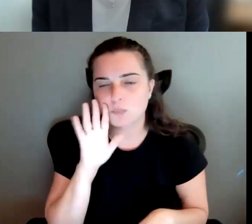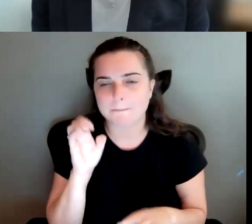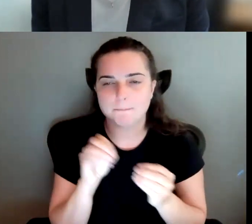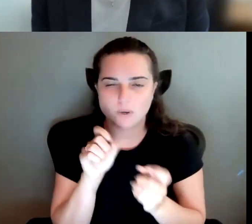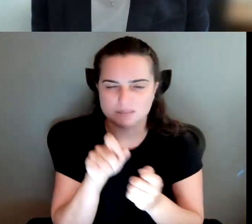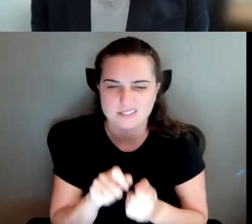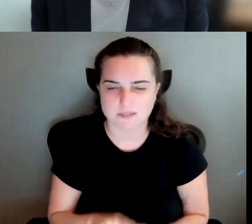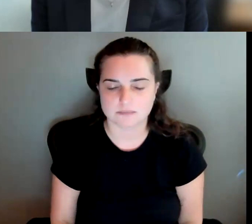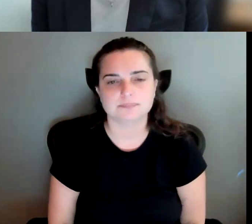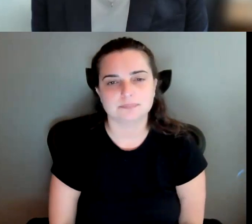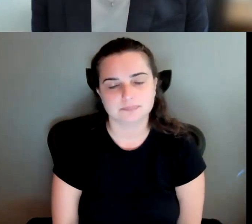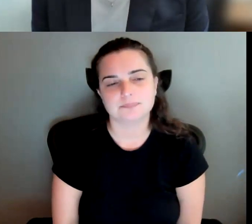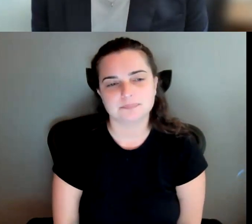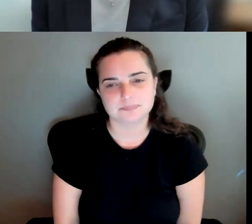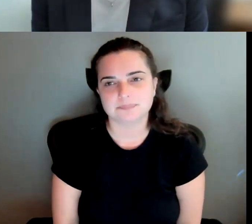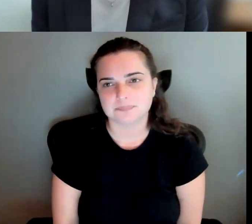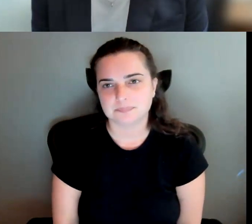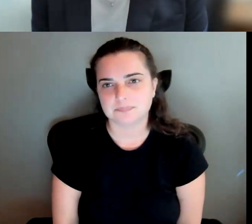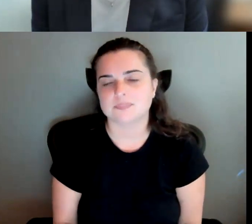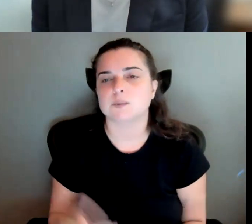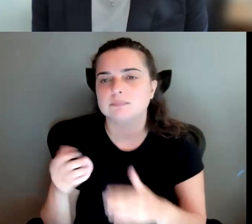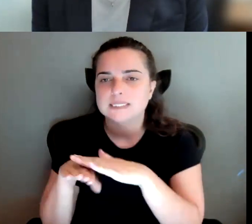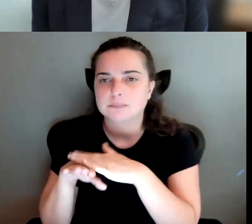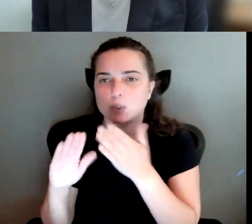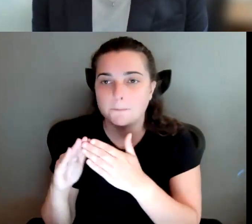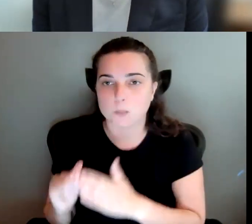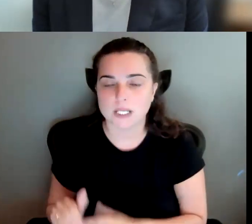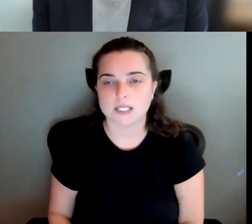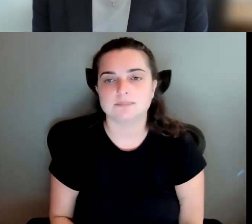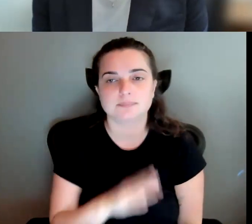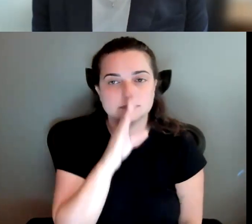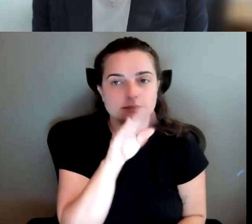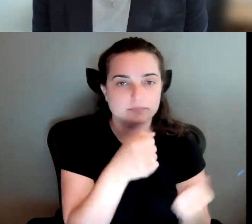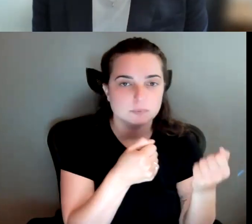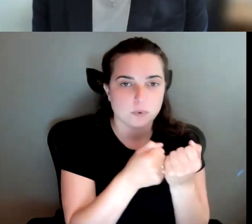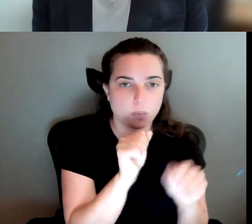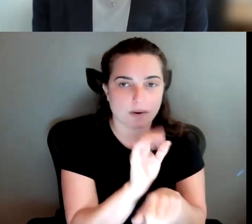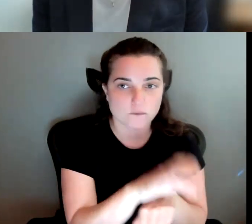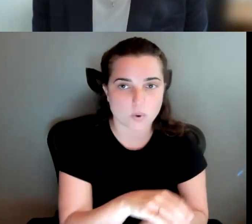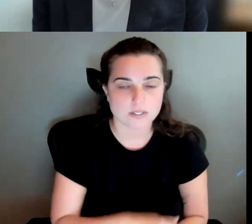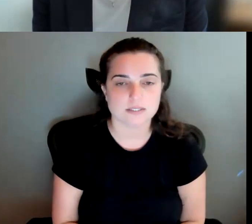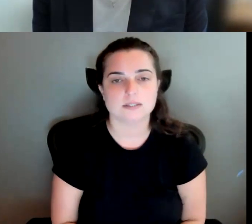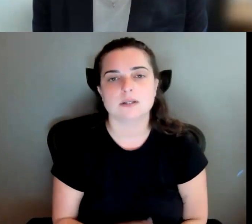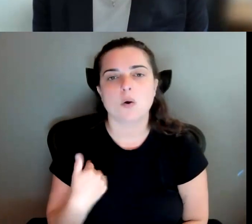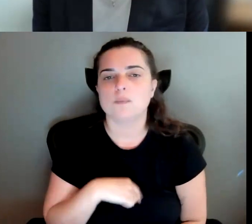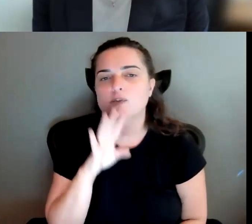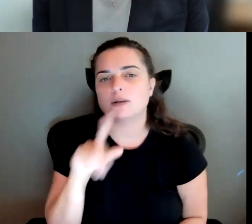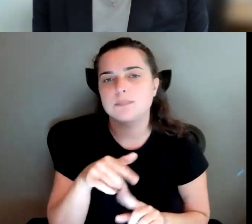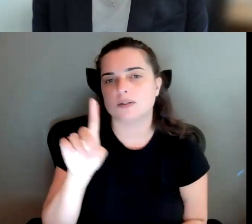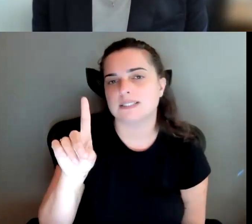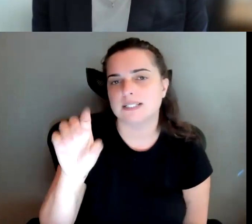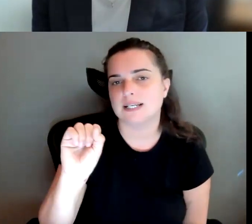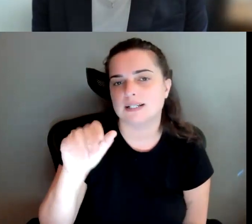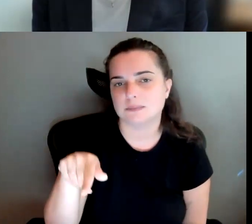specific. So accessible communities, the direct support workforce. So we've been talking about DSPs,